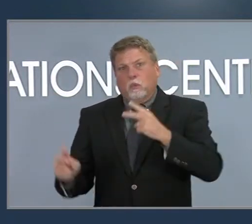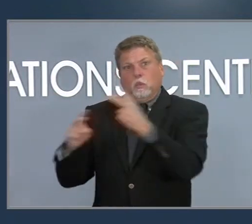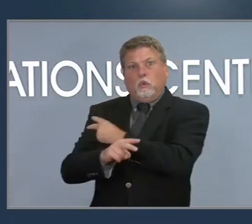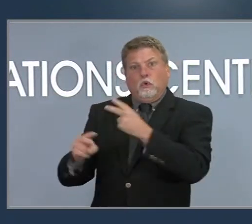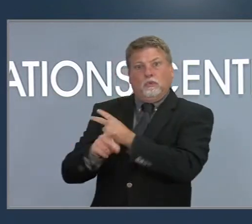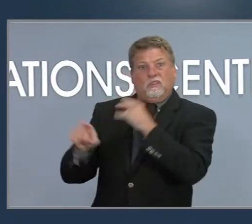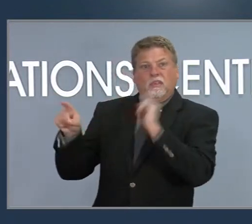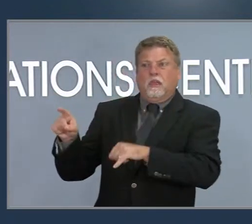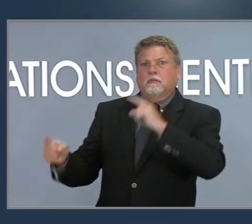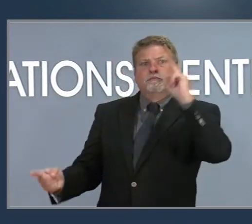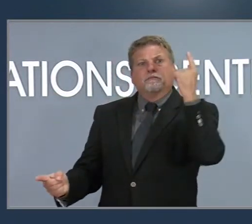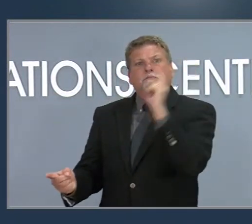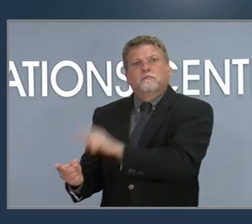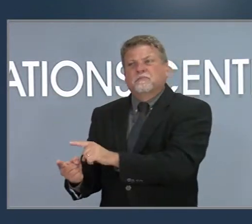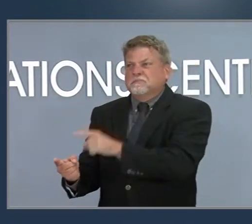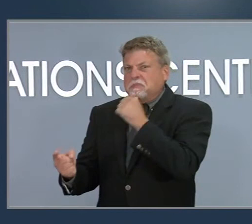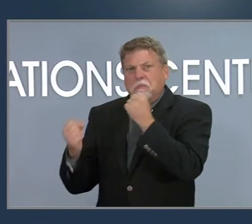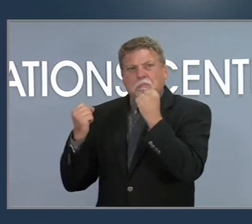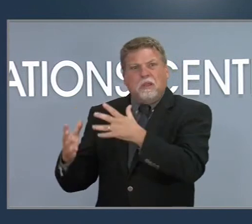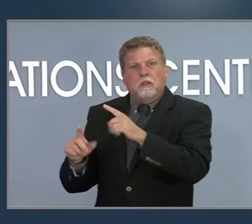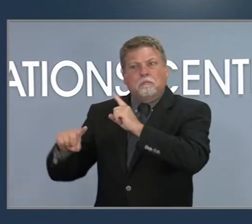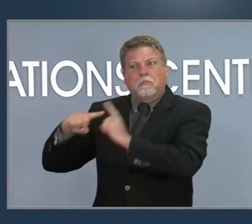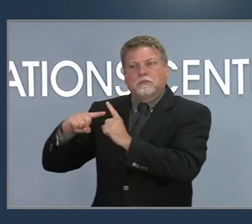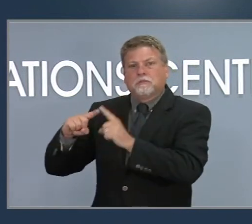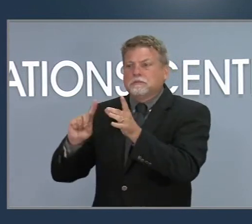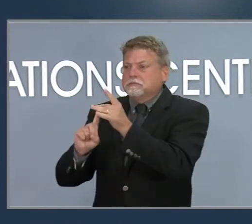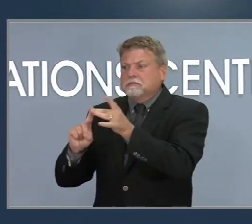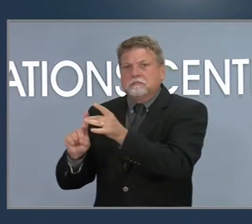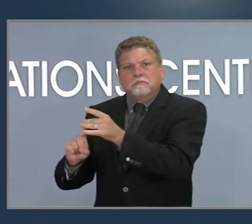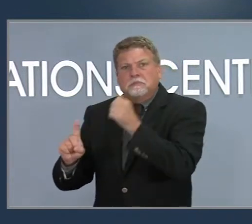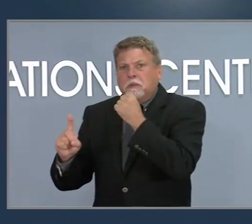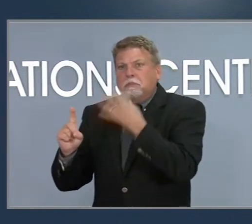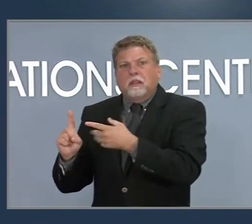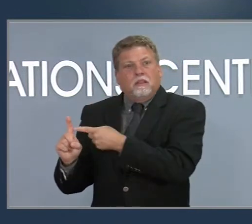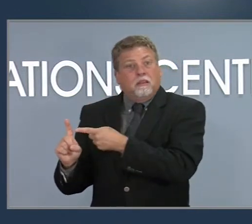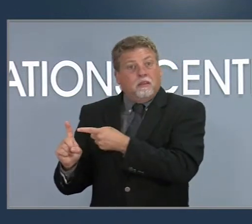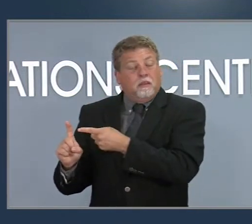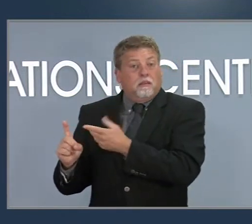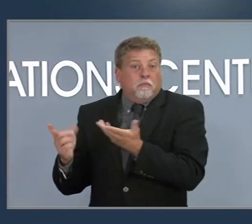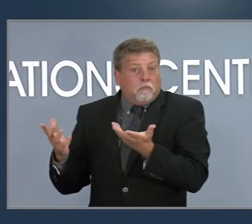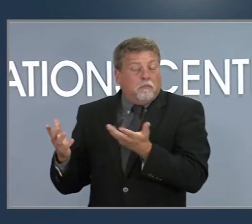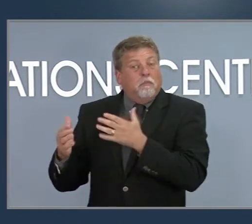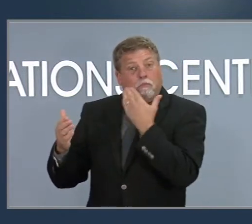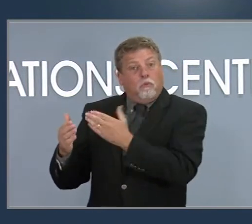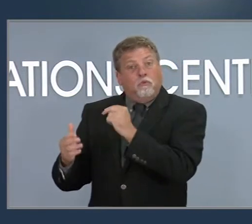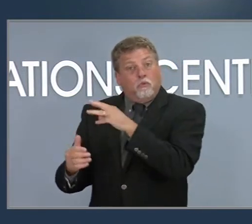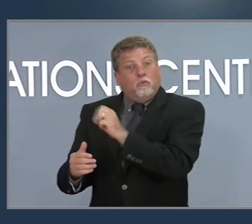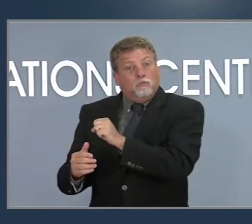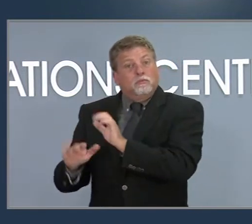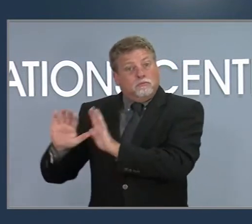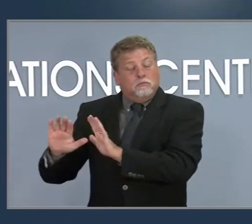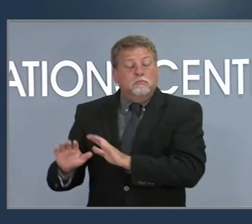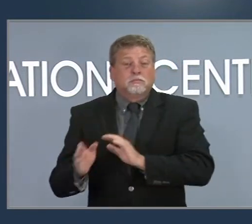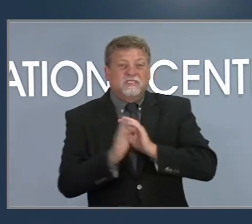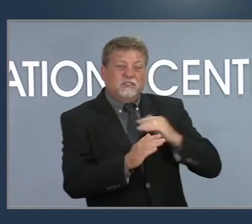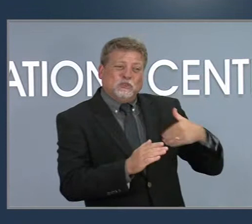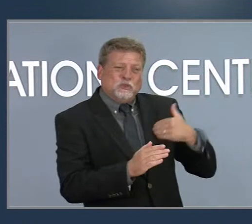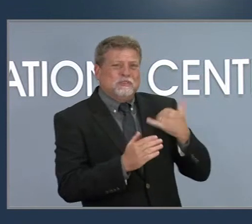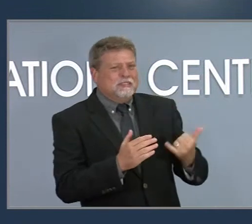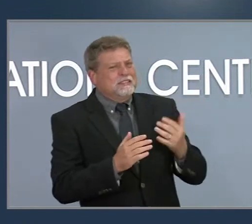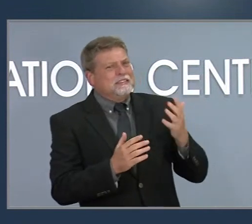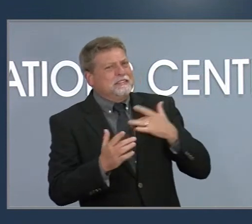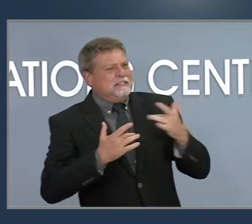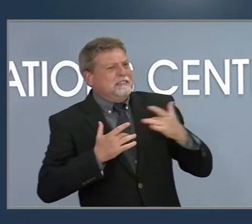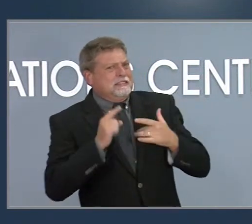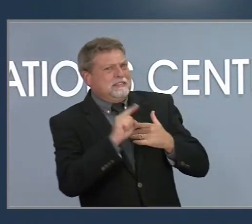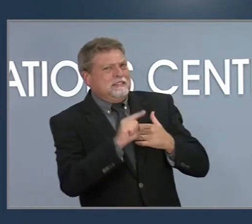fewer of those residents are testing positive for COVID-19 even when there's an outbreak. All right, so next we're going to look at the percent of tests